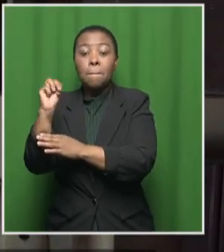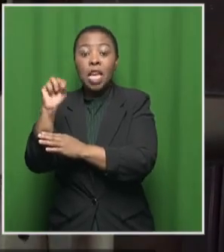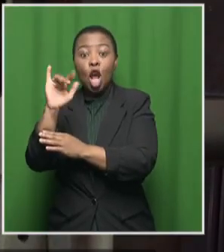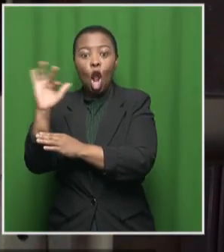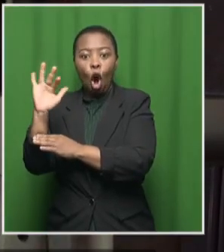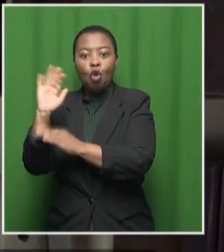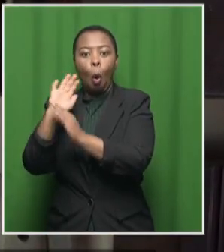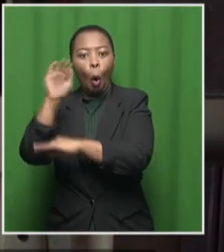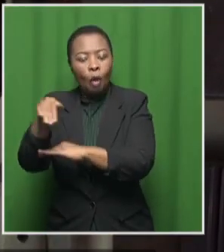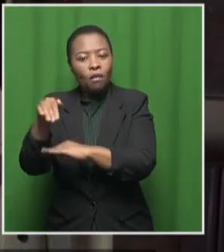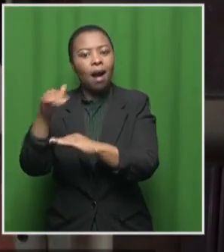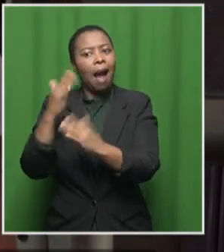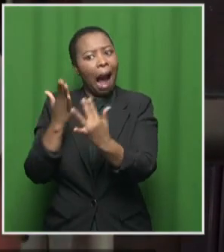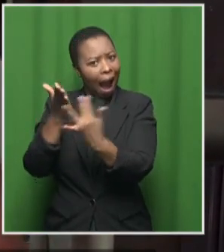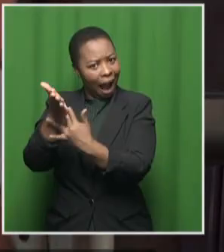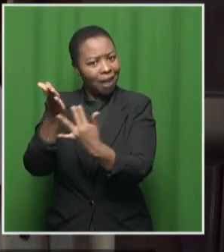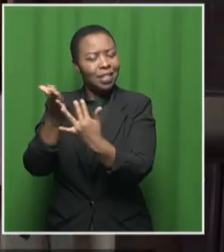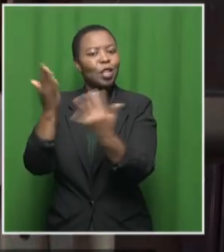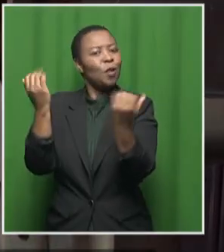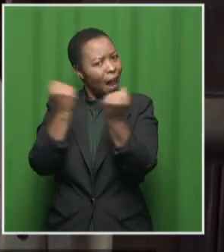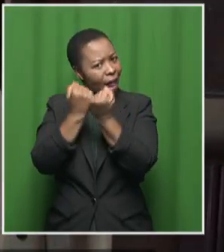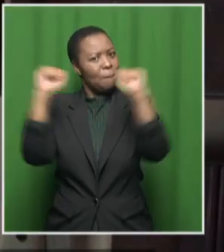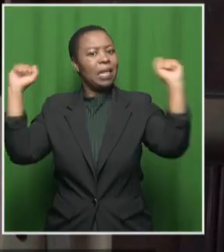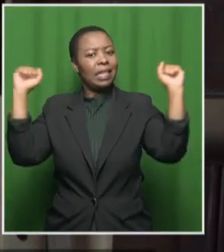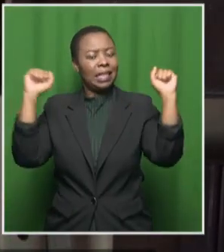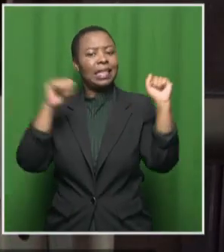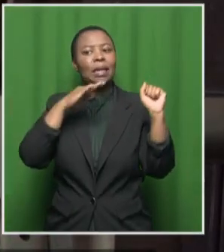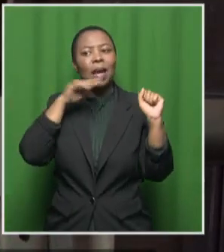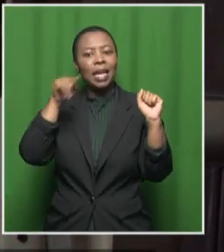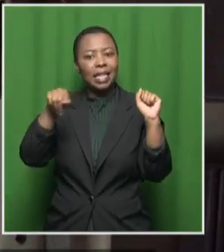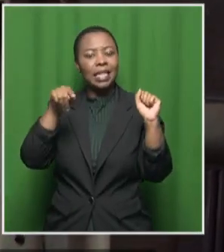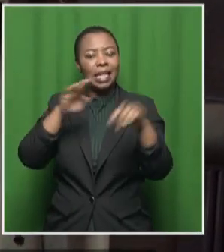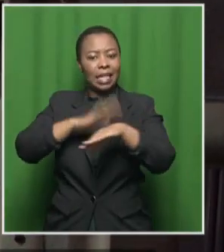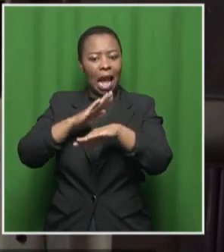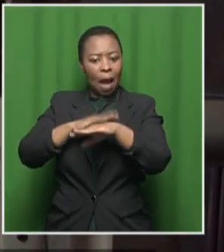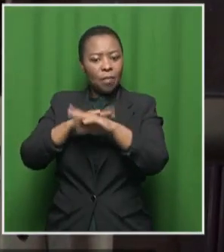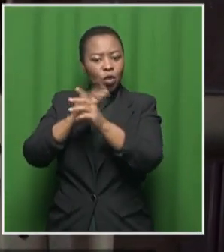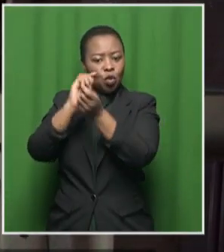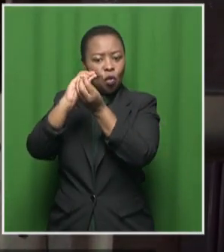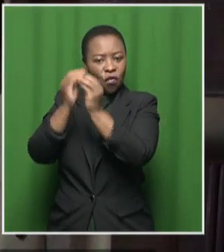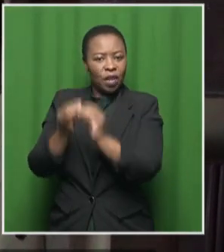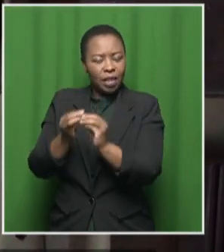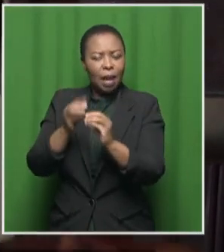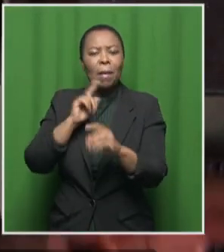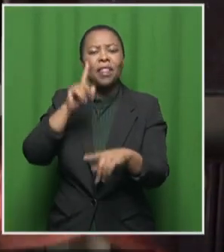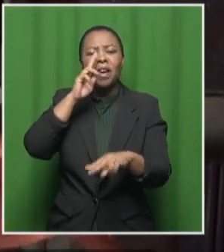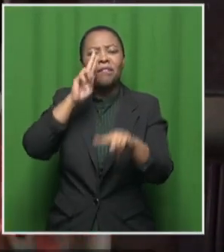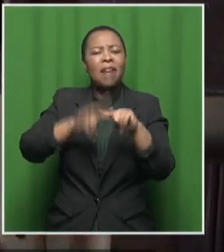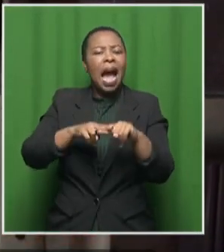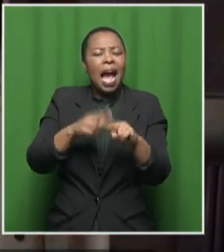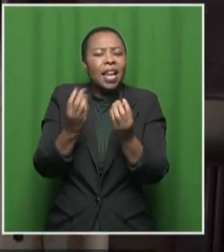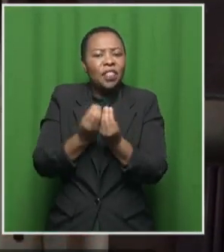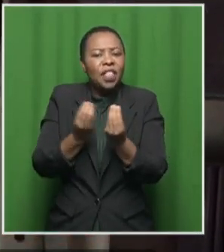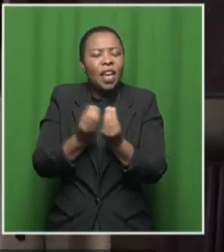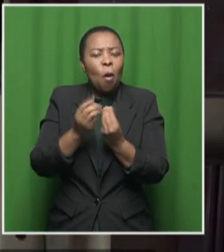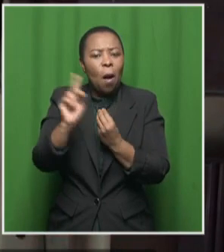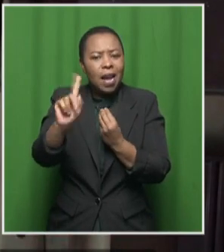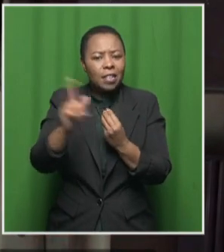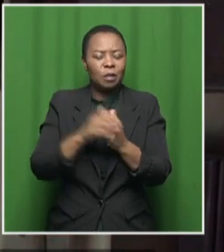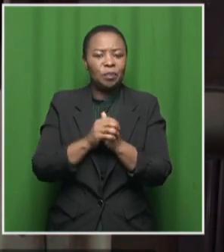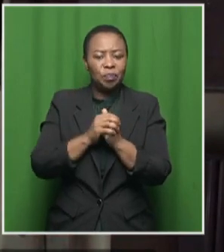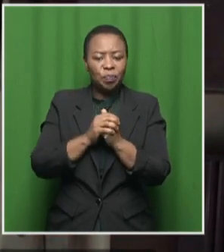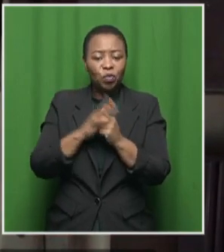to liberty, right? This was now the period of Reconstruction. Yeah. The irony was, by the time the statue